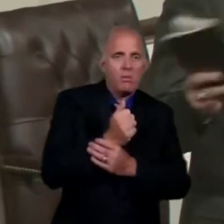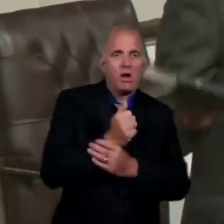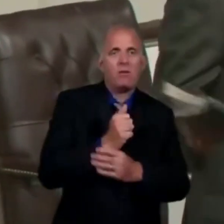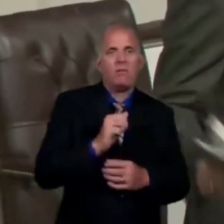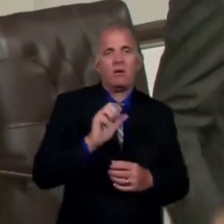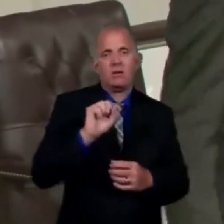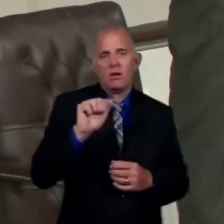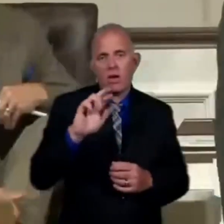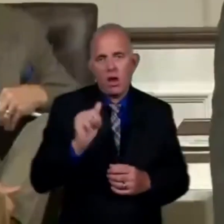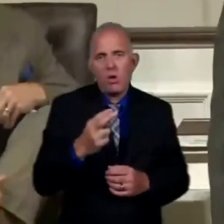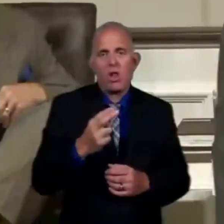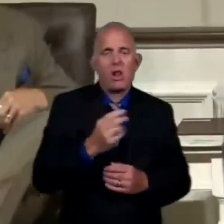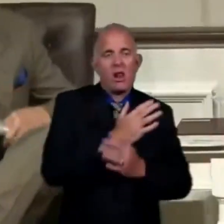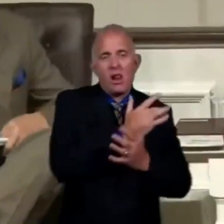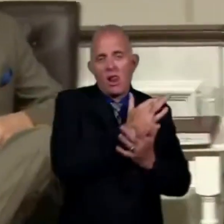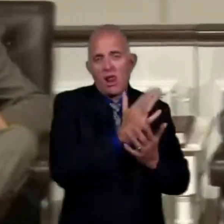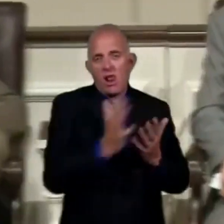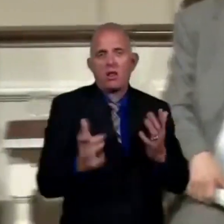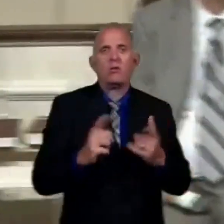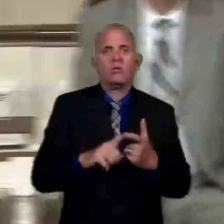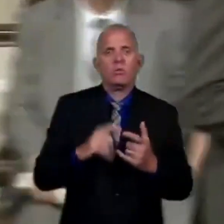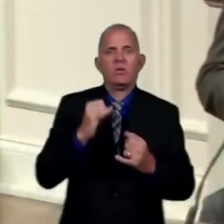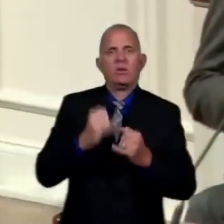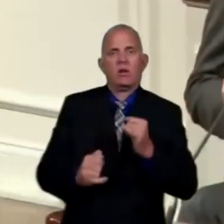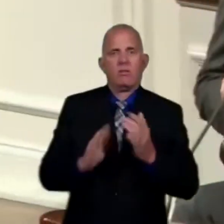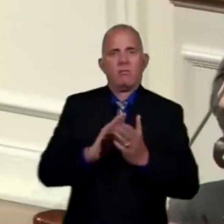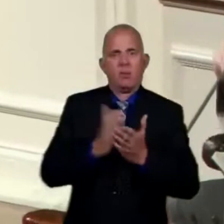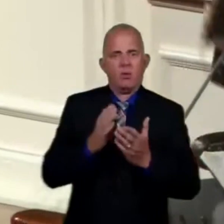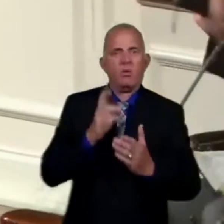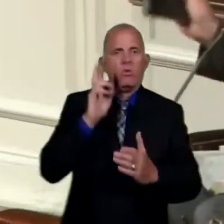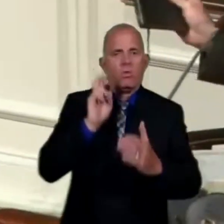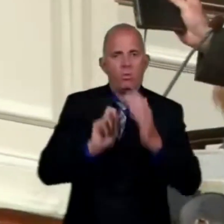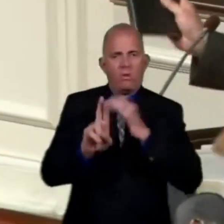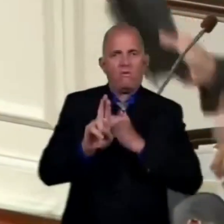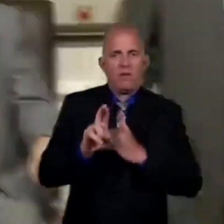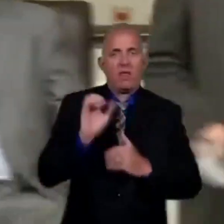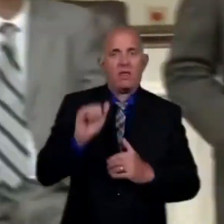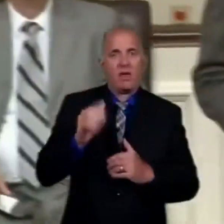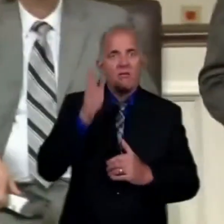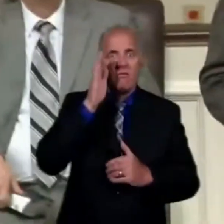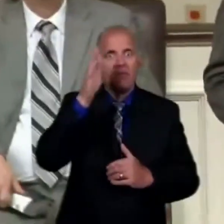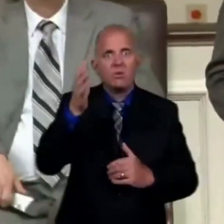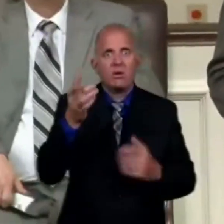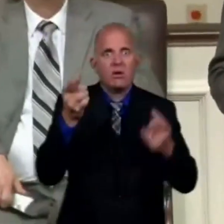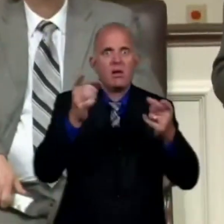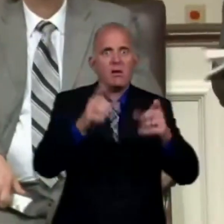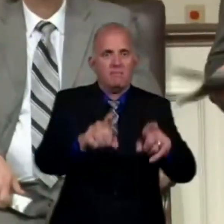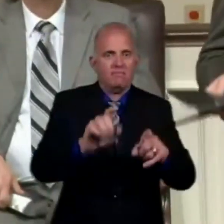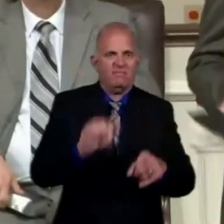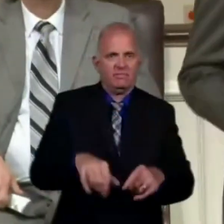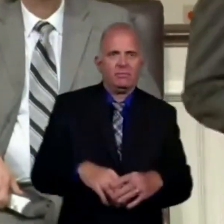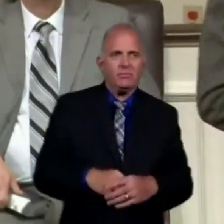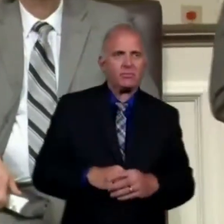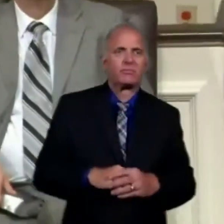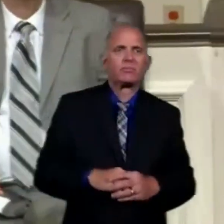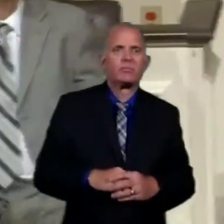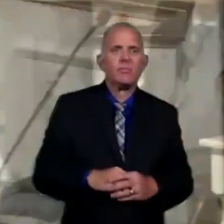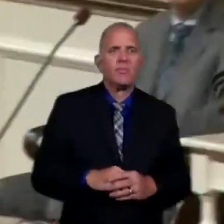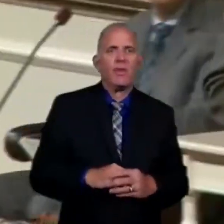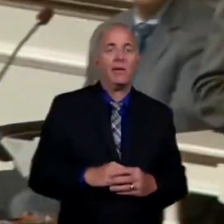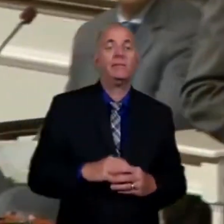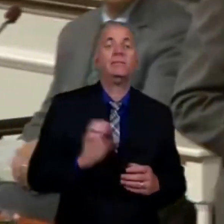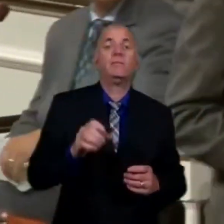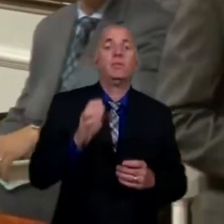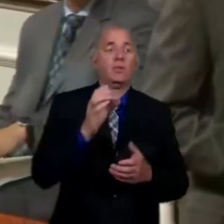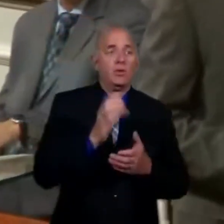It concludes with the book of the Revelation, and that is a book of future events. except for chapters 1